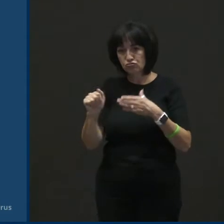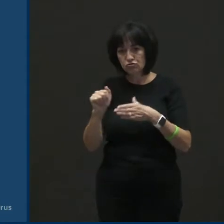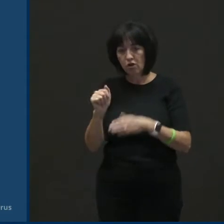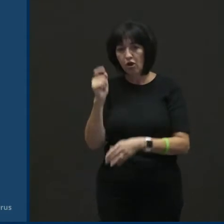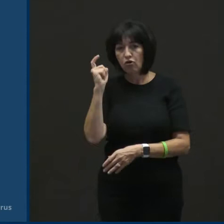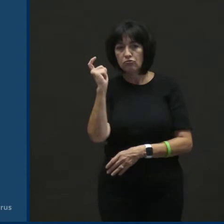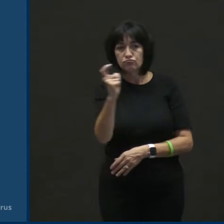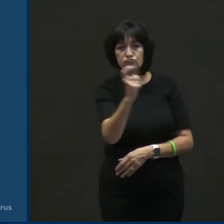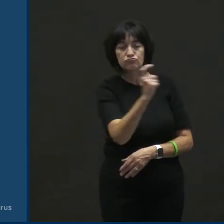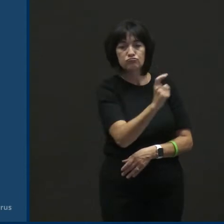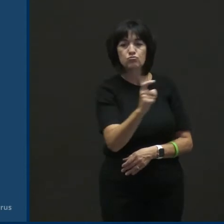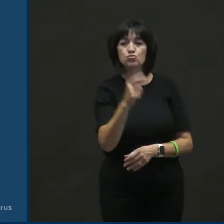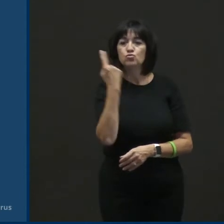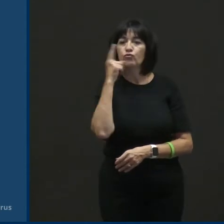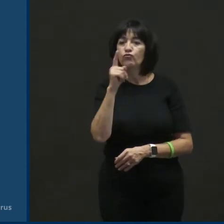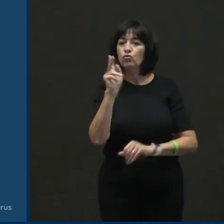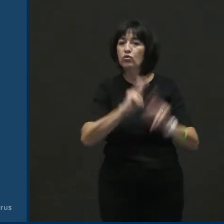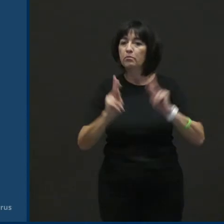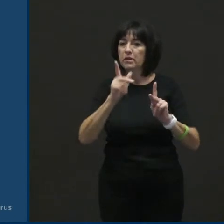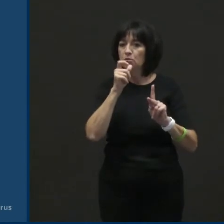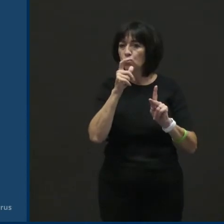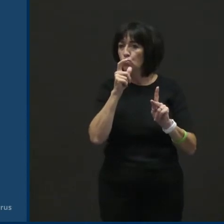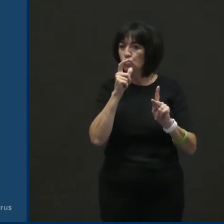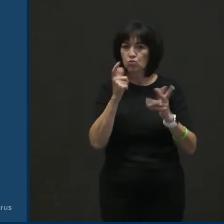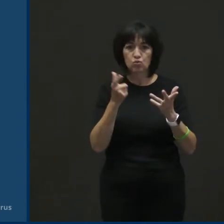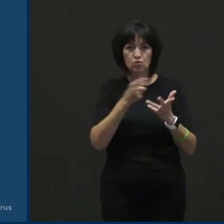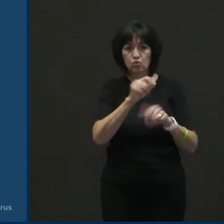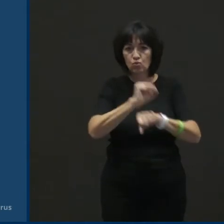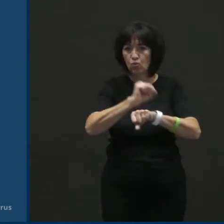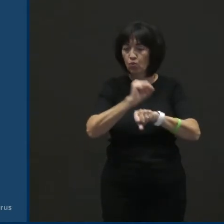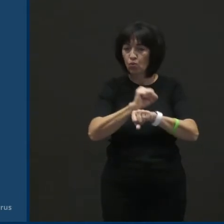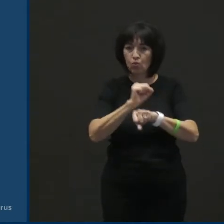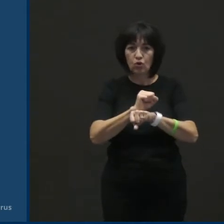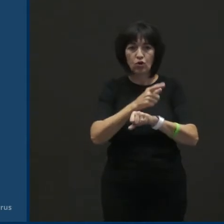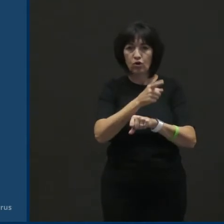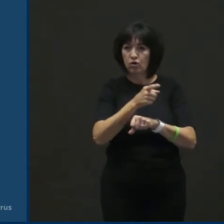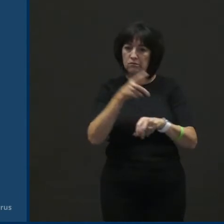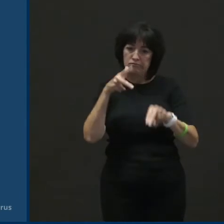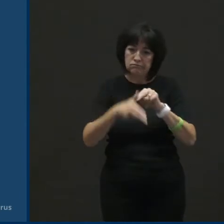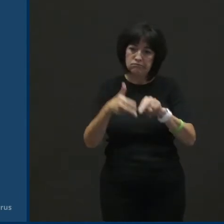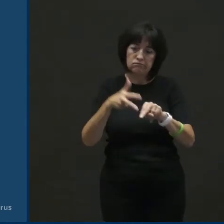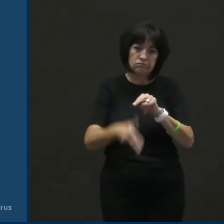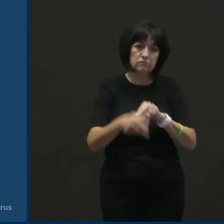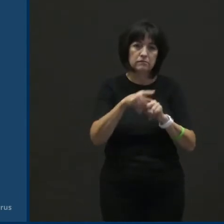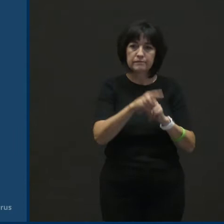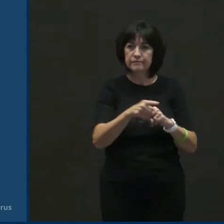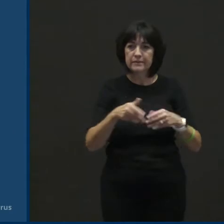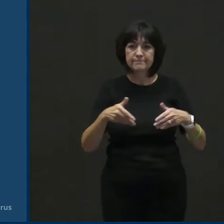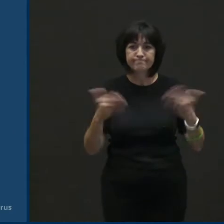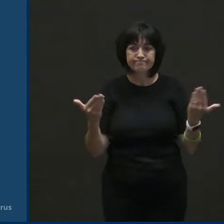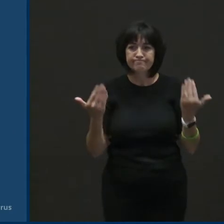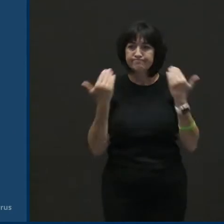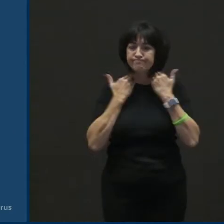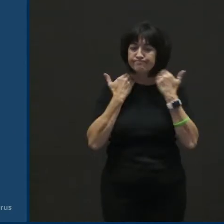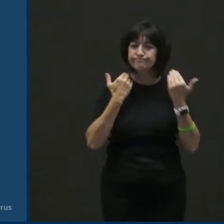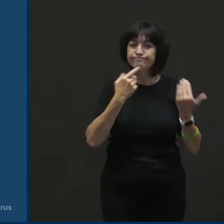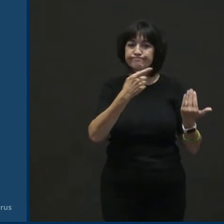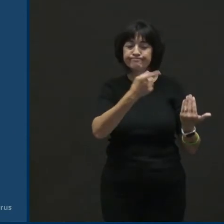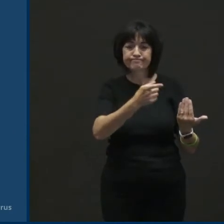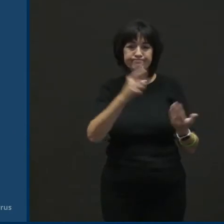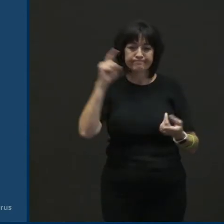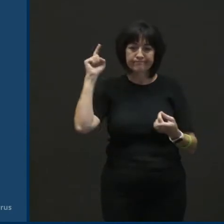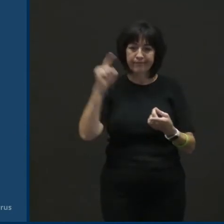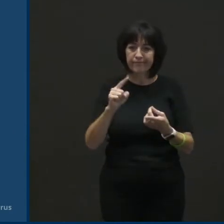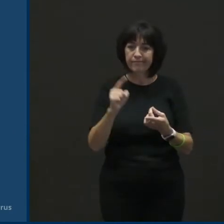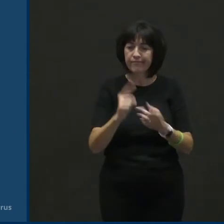lost wages, and we are in the process of making an application for that, as many states have